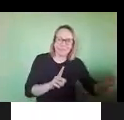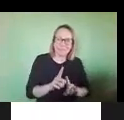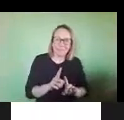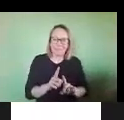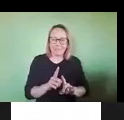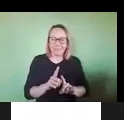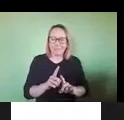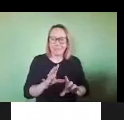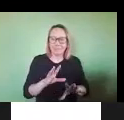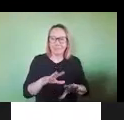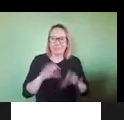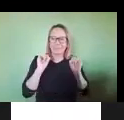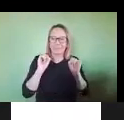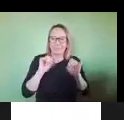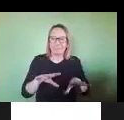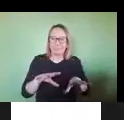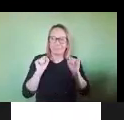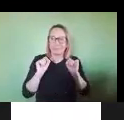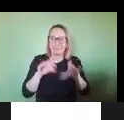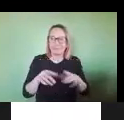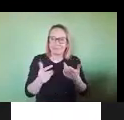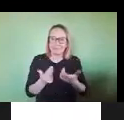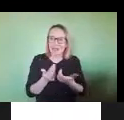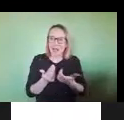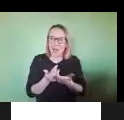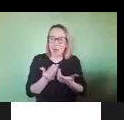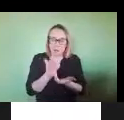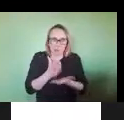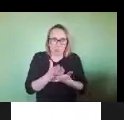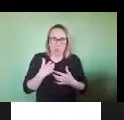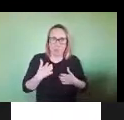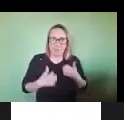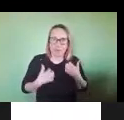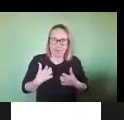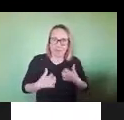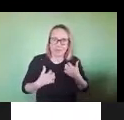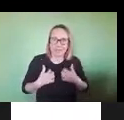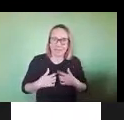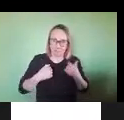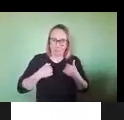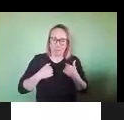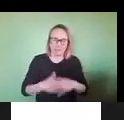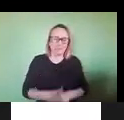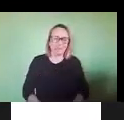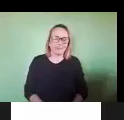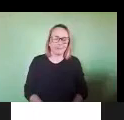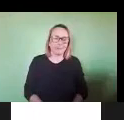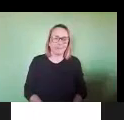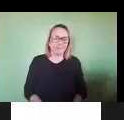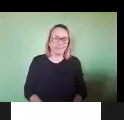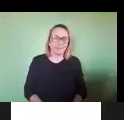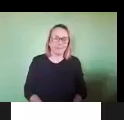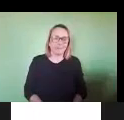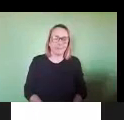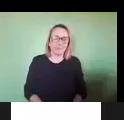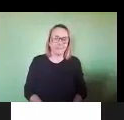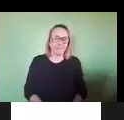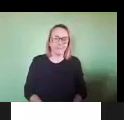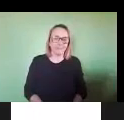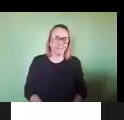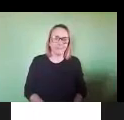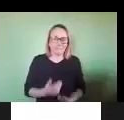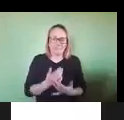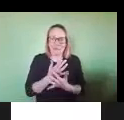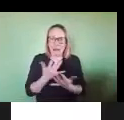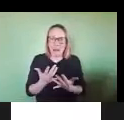on and off? So yeah, artistically, it was just really interesting for me as well. We did lots of